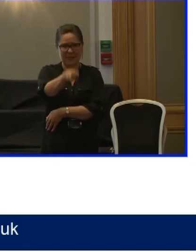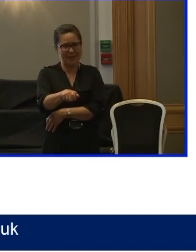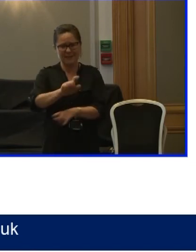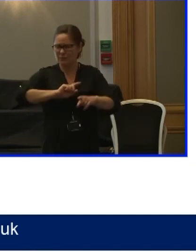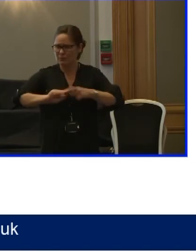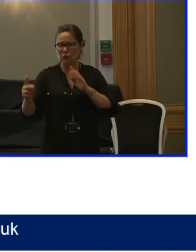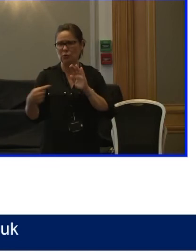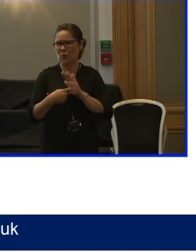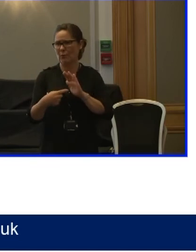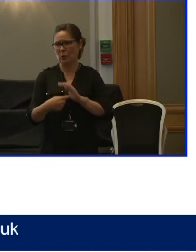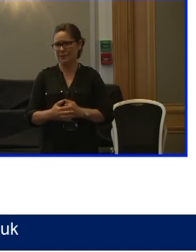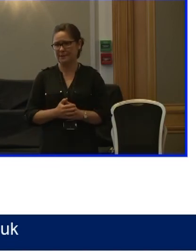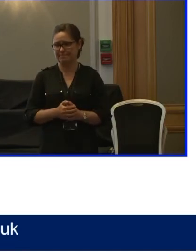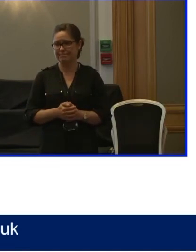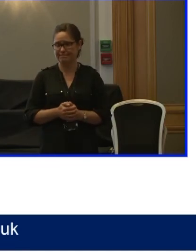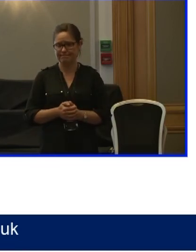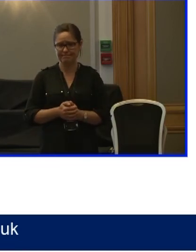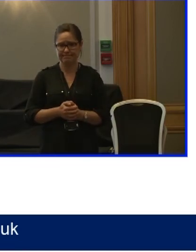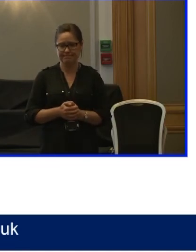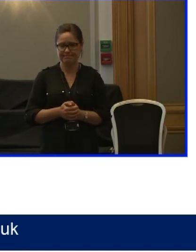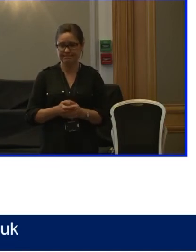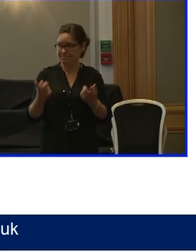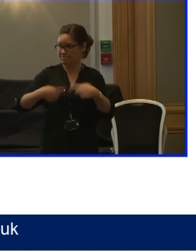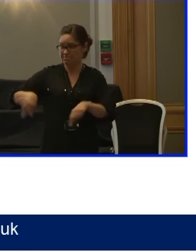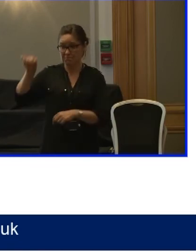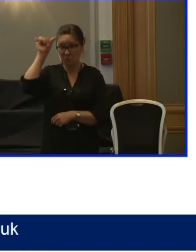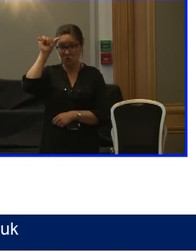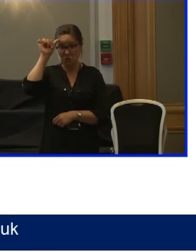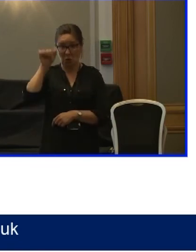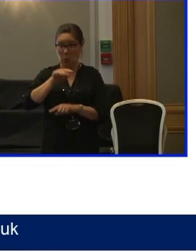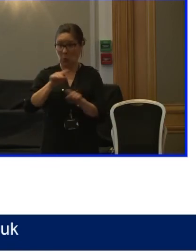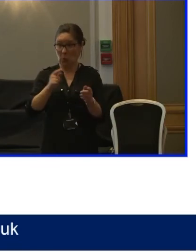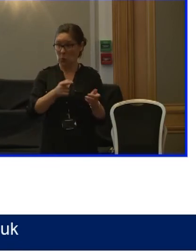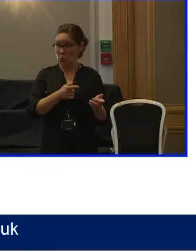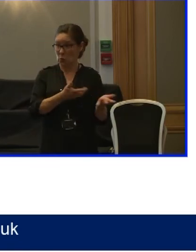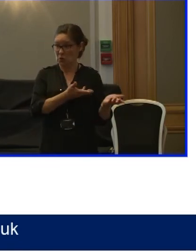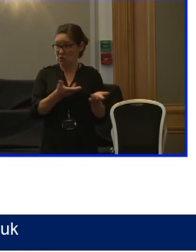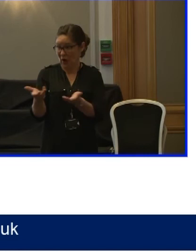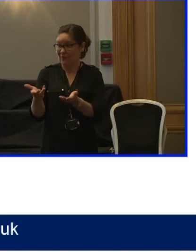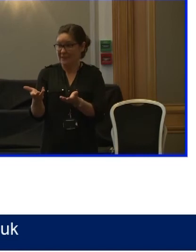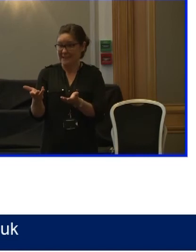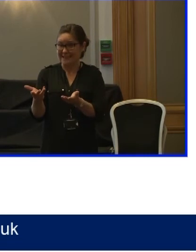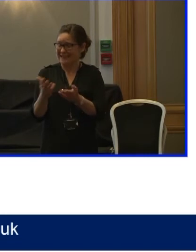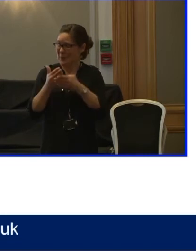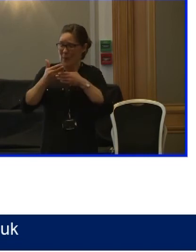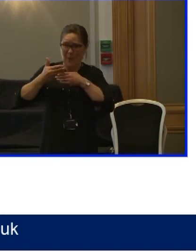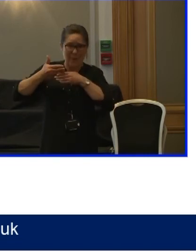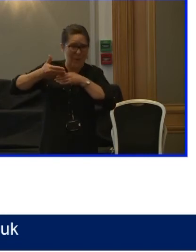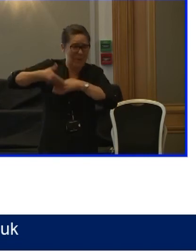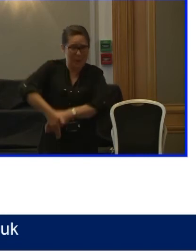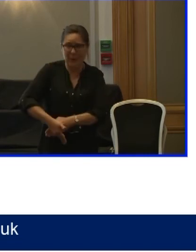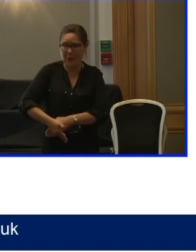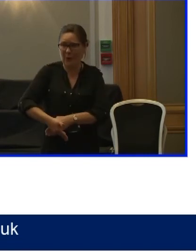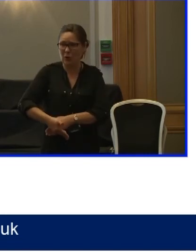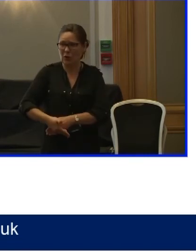you could do for this group of communities. We know that on the whole, you're hugely overworked and under-resourced, and that is why we're going to